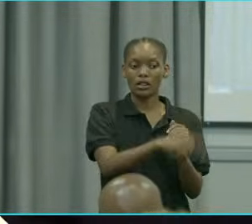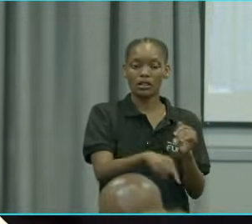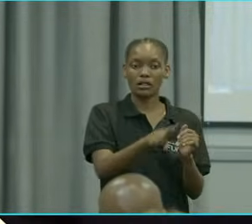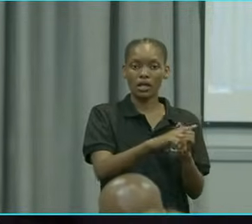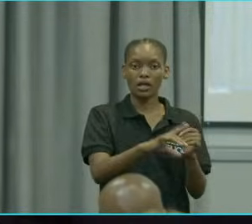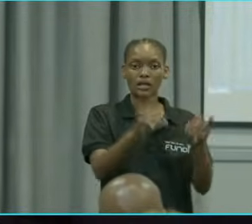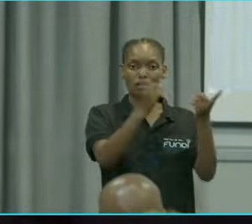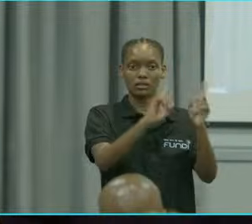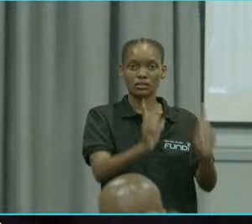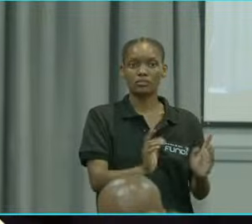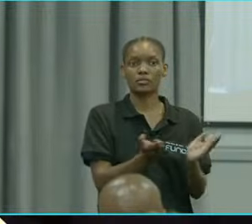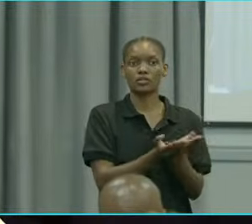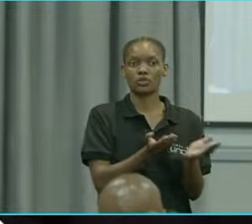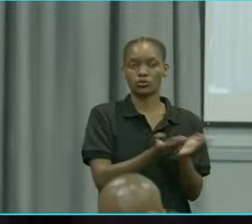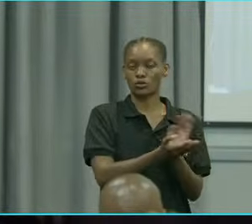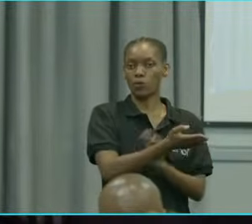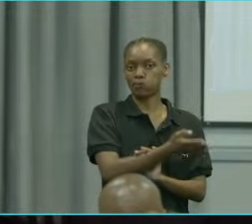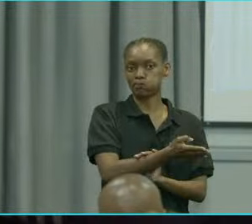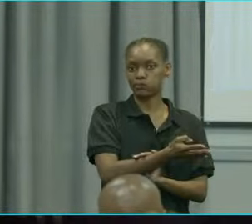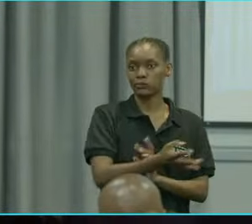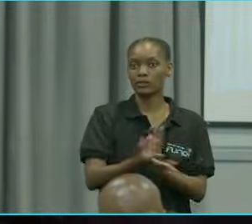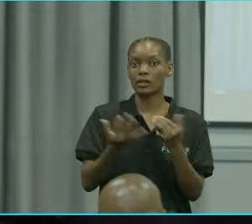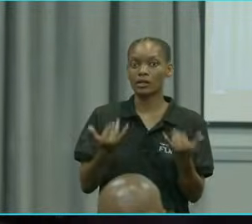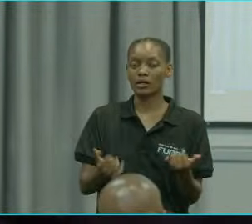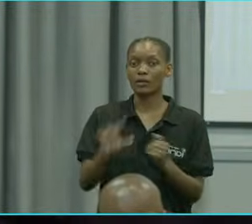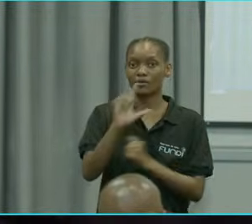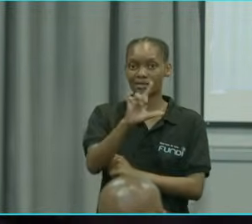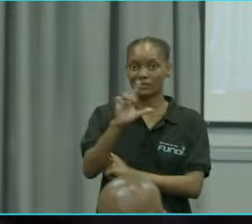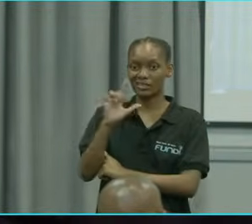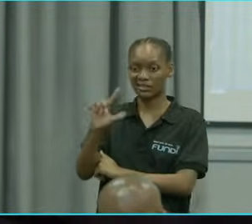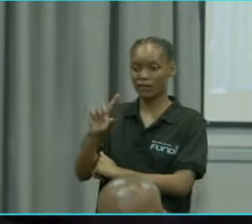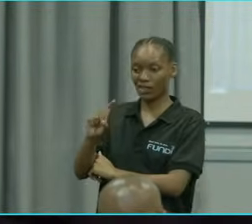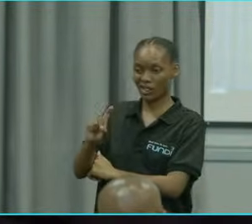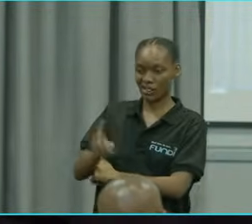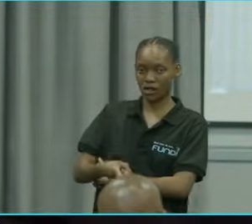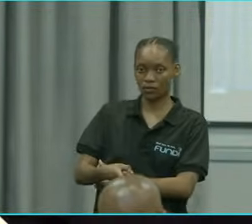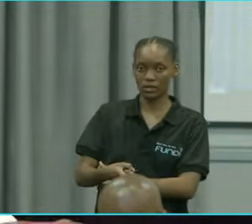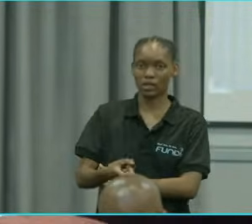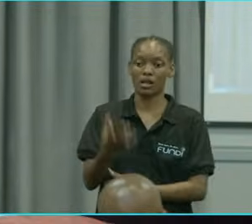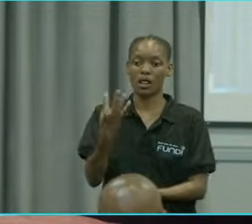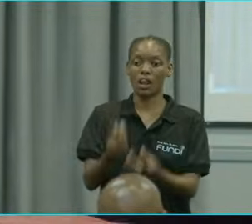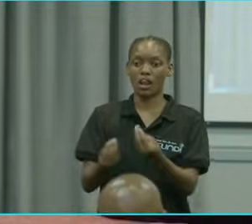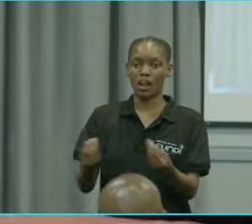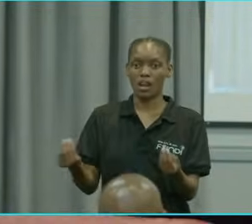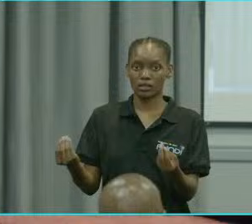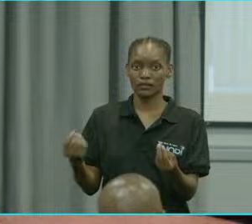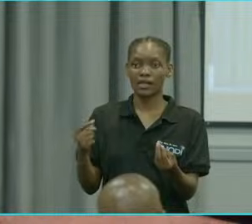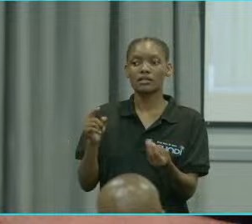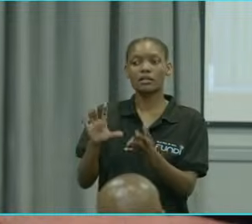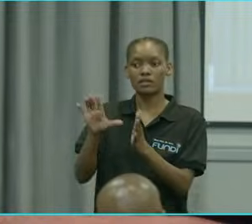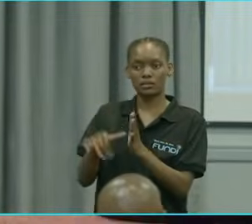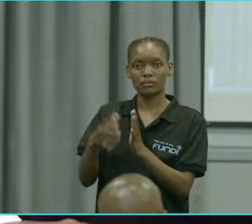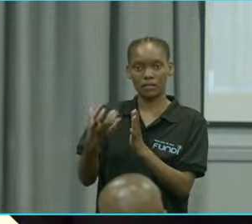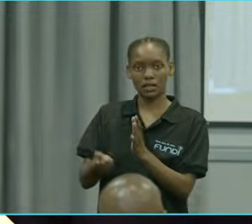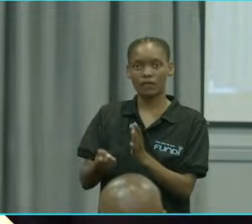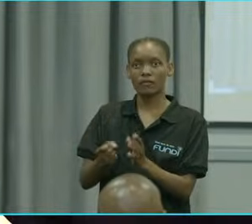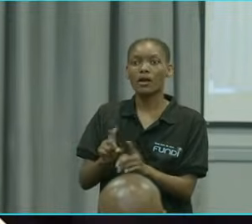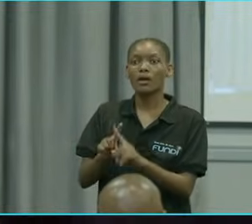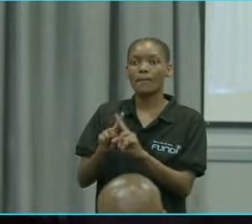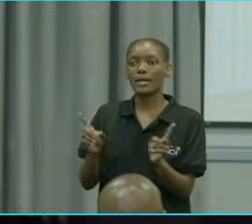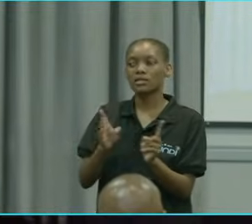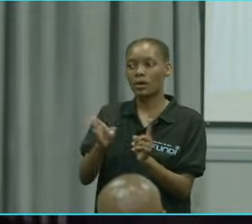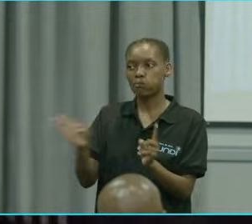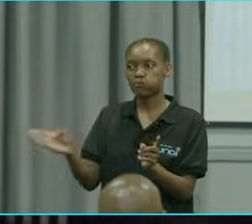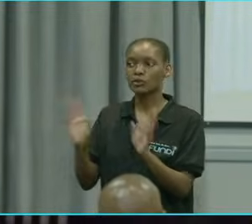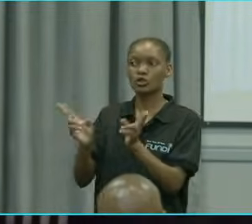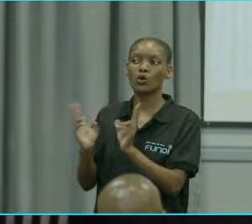special schools. Currently, we're sitting at 77,000 of learners with disabilities in ordinary schools. So I think